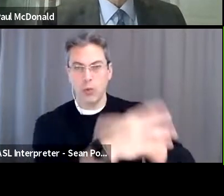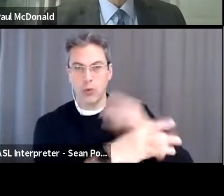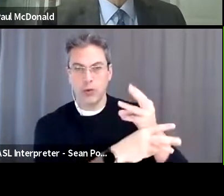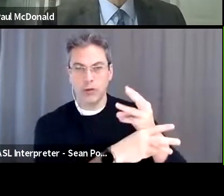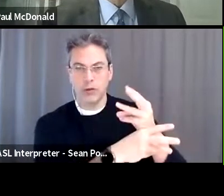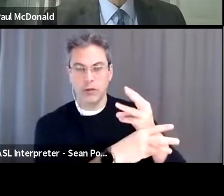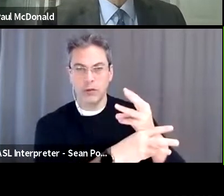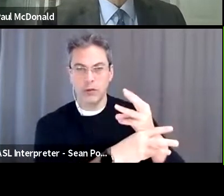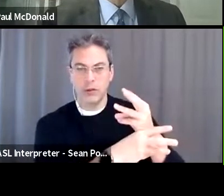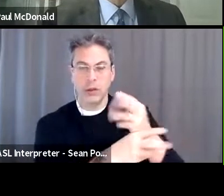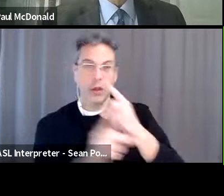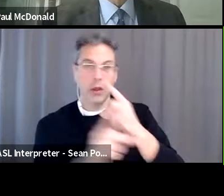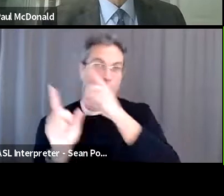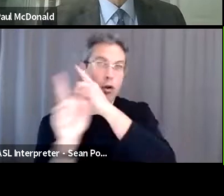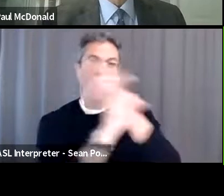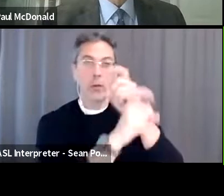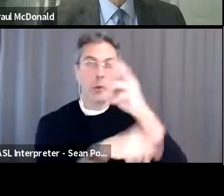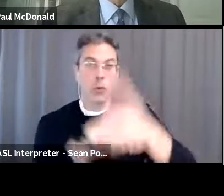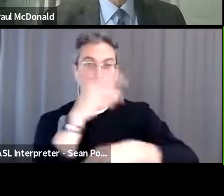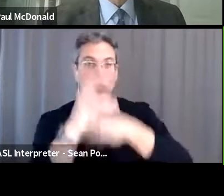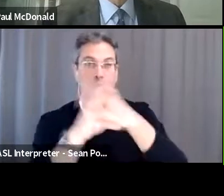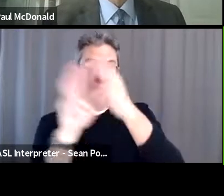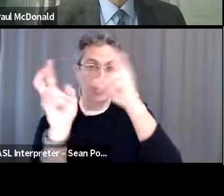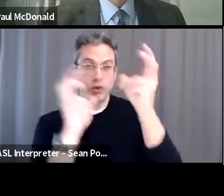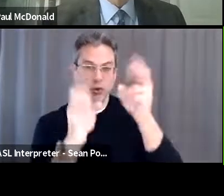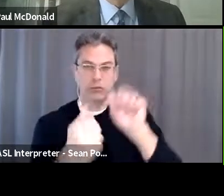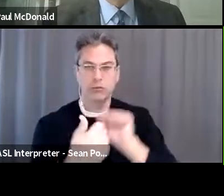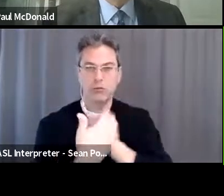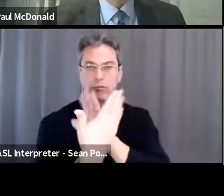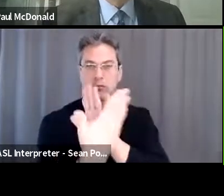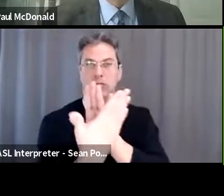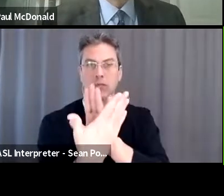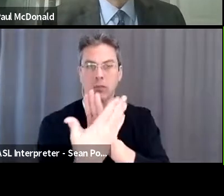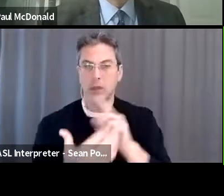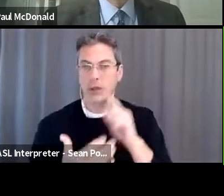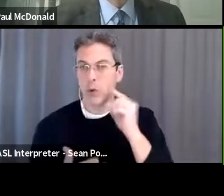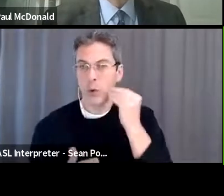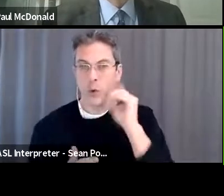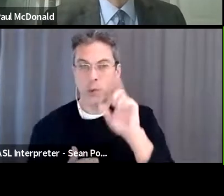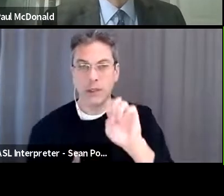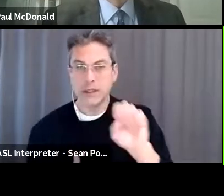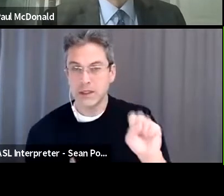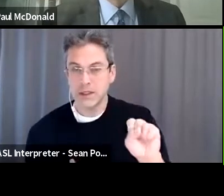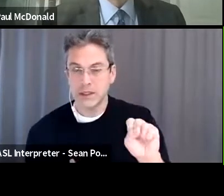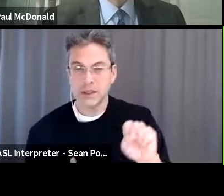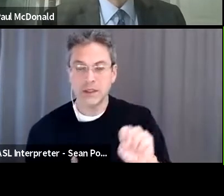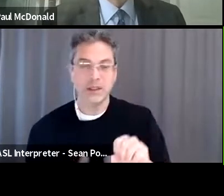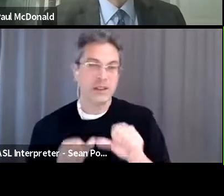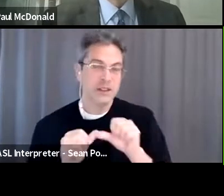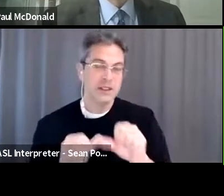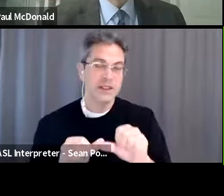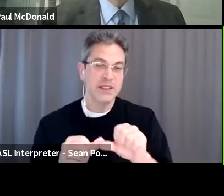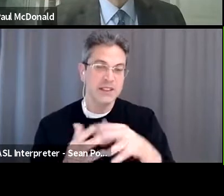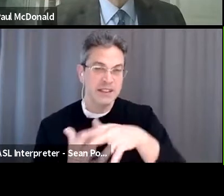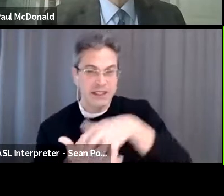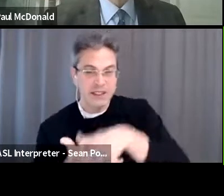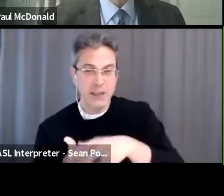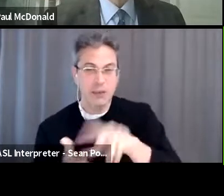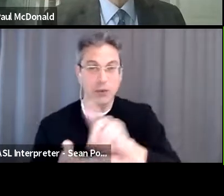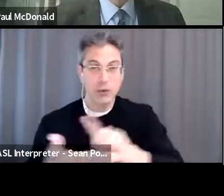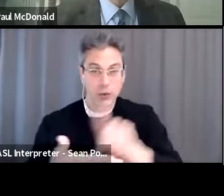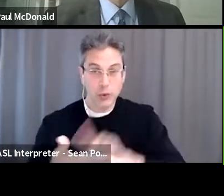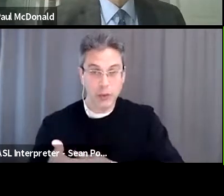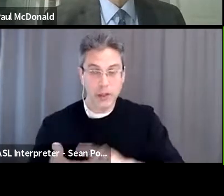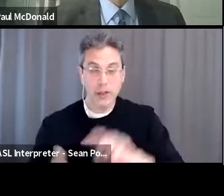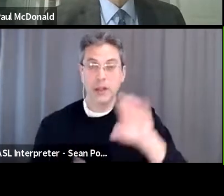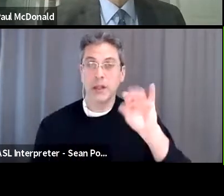tackling complex global issues like homelessness, systemic discrimination, climate change, and